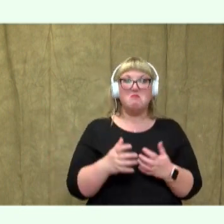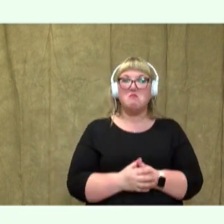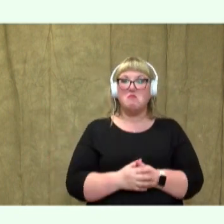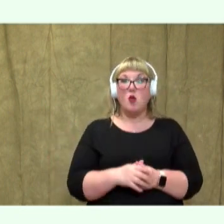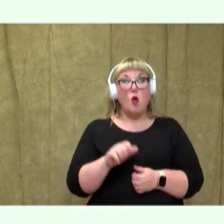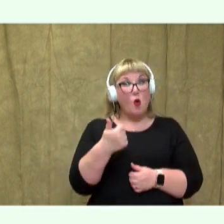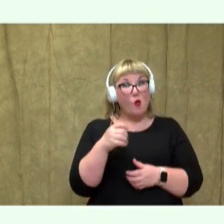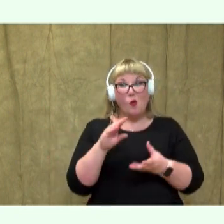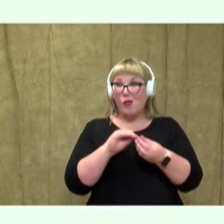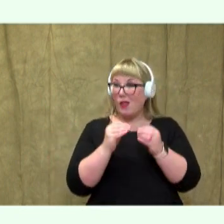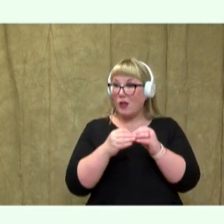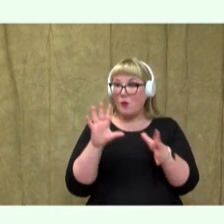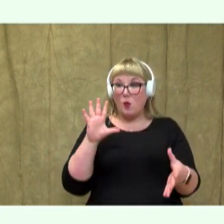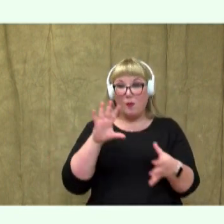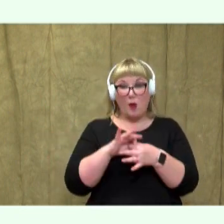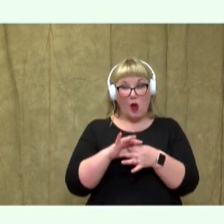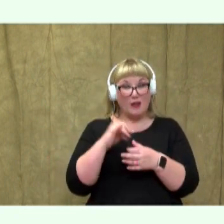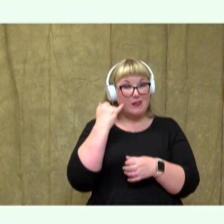or the number bond.